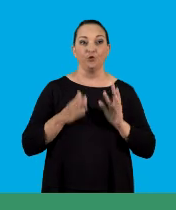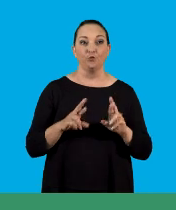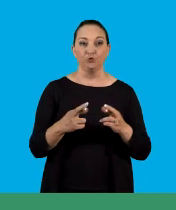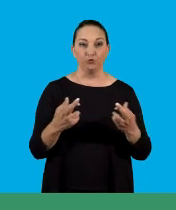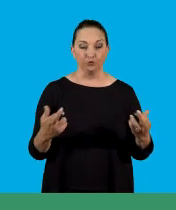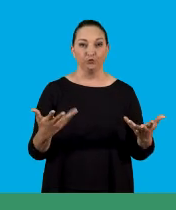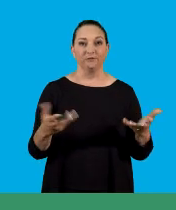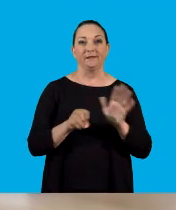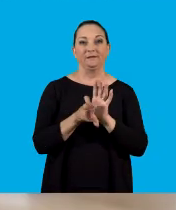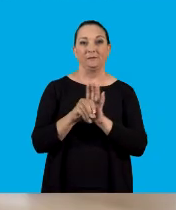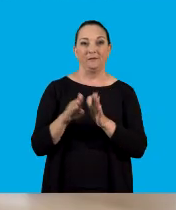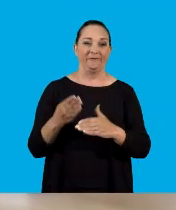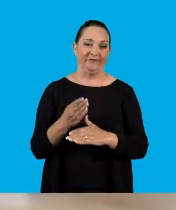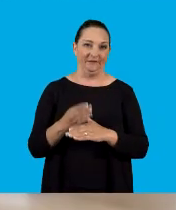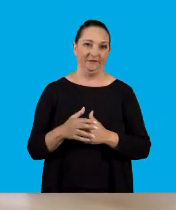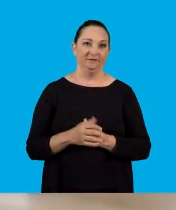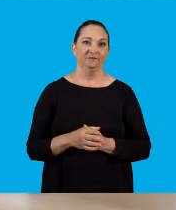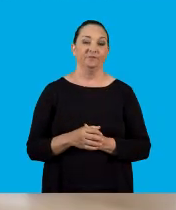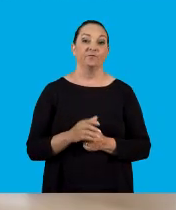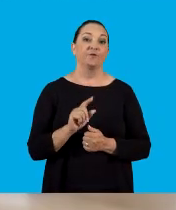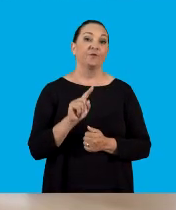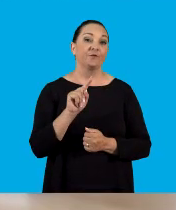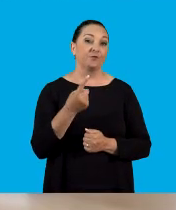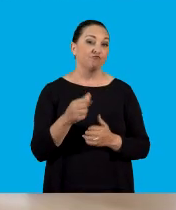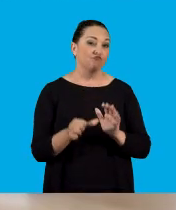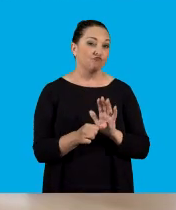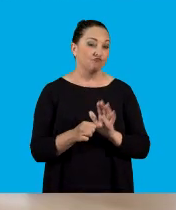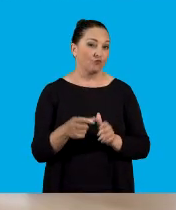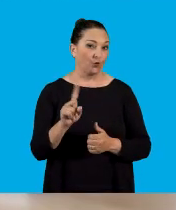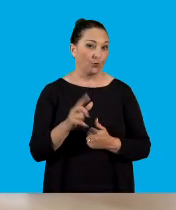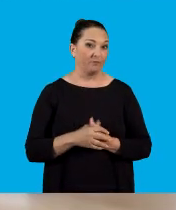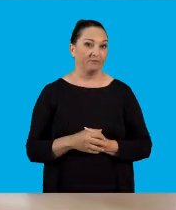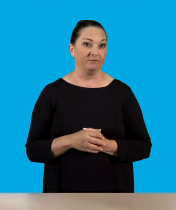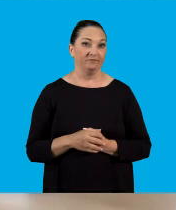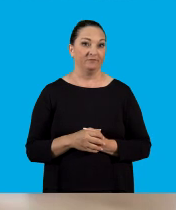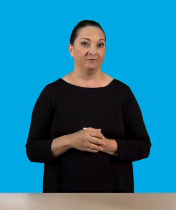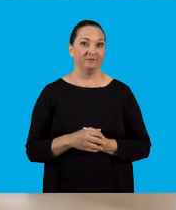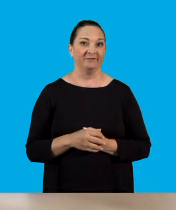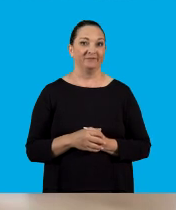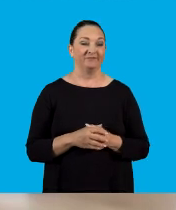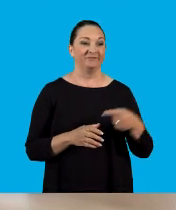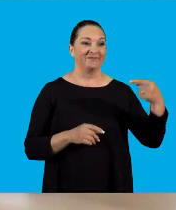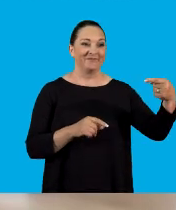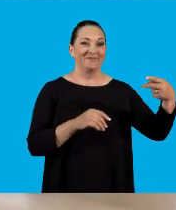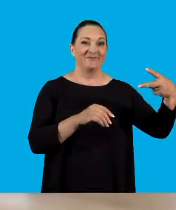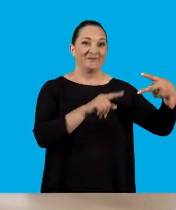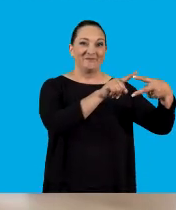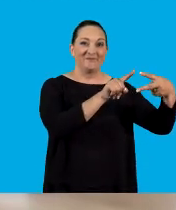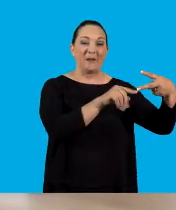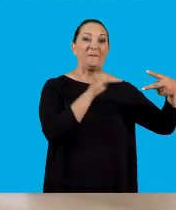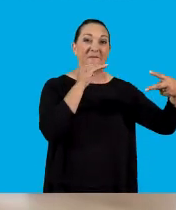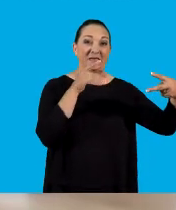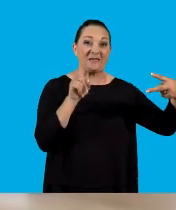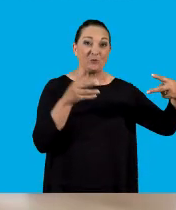have the marketing function. So the first thing that is key is you should not explain what the function means.